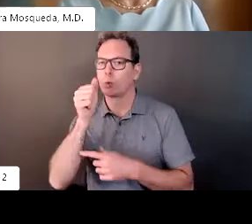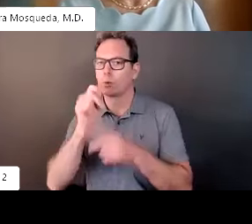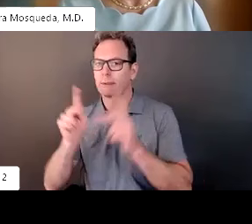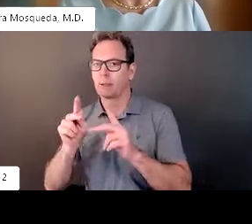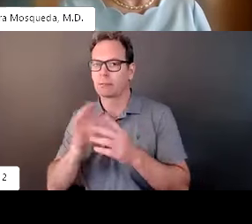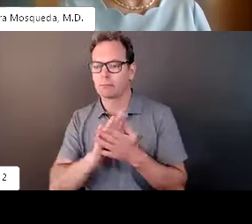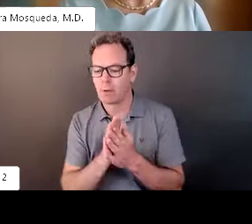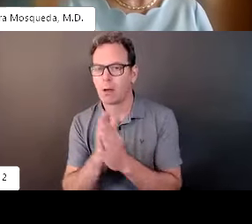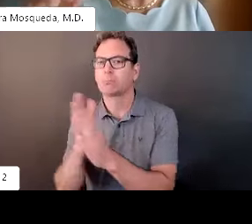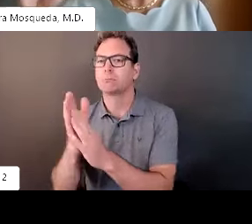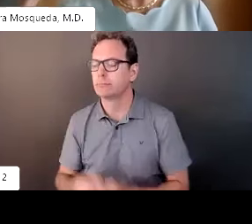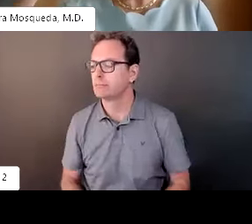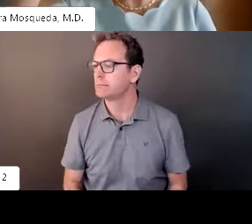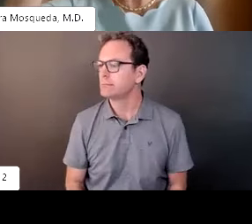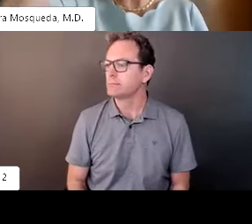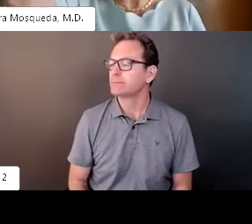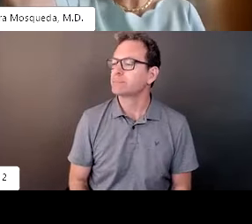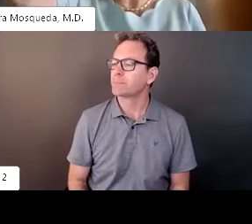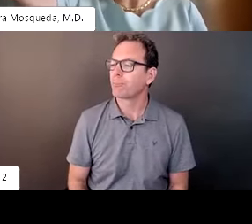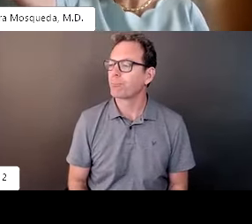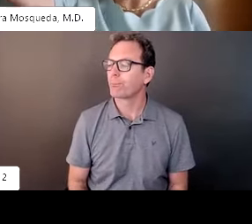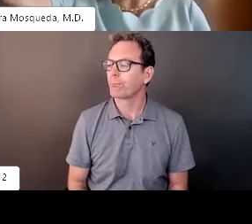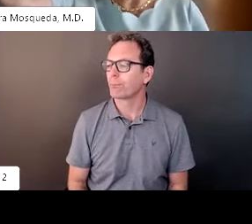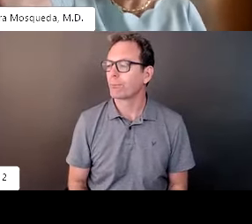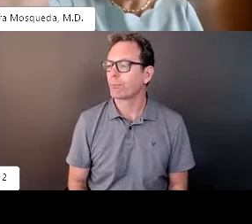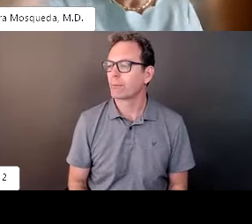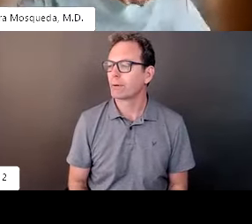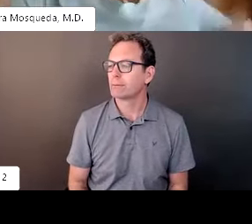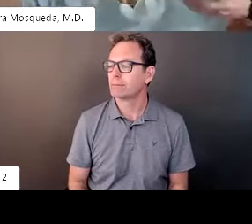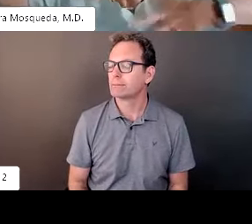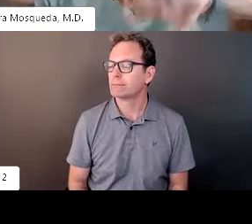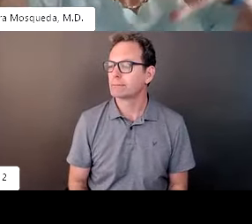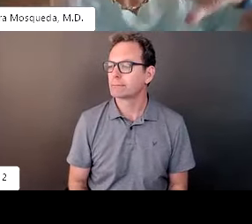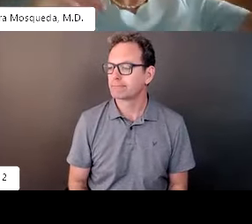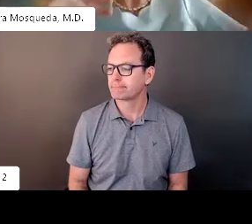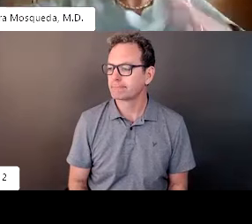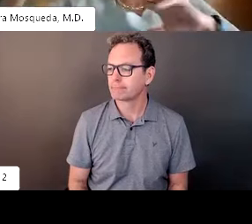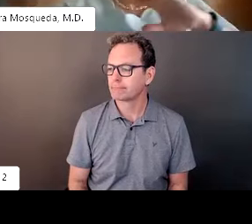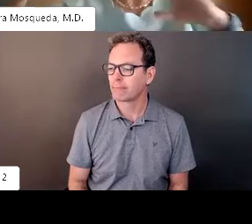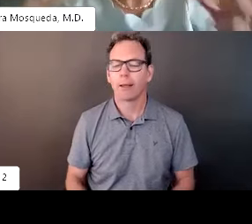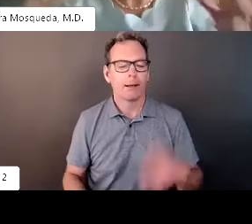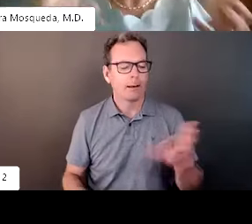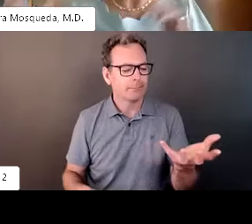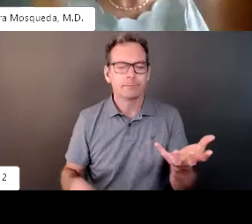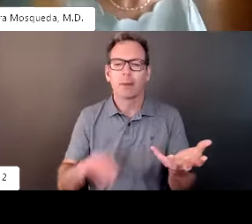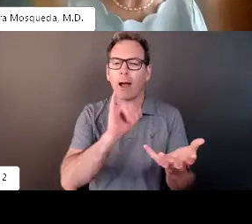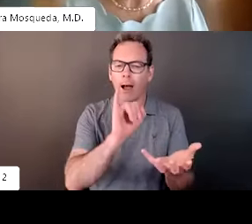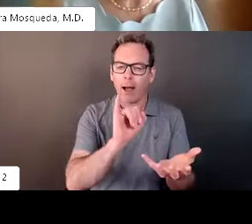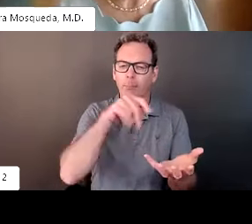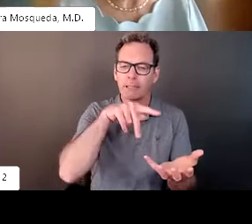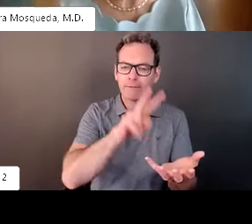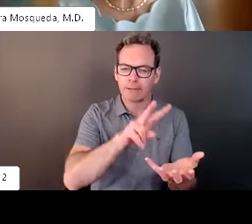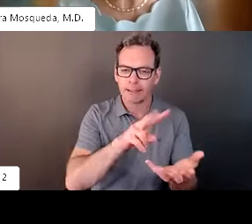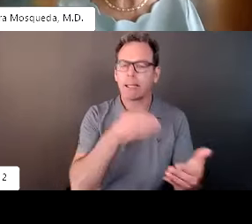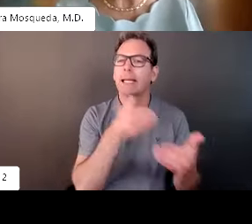And we sometimes say that this intersection of intimate partner and violence and elder